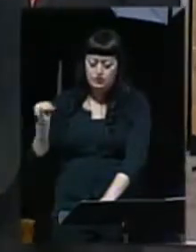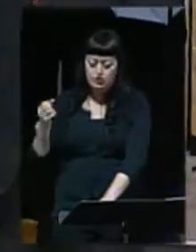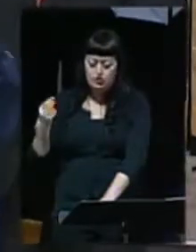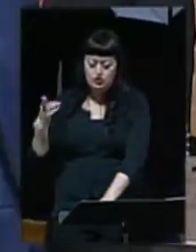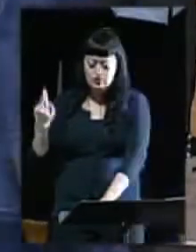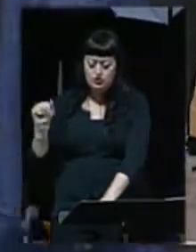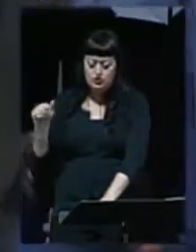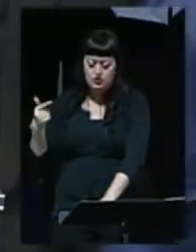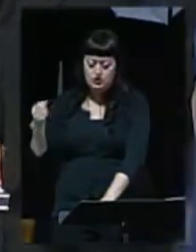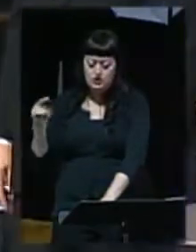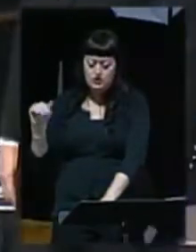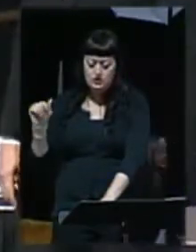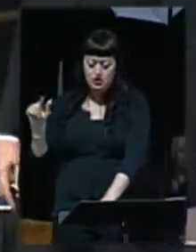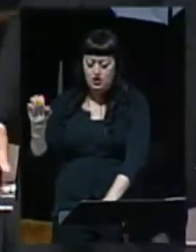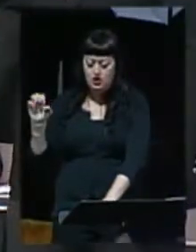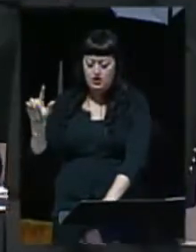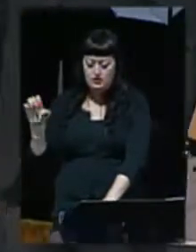Joshua Gonzalez.